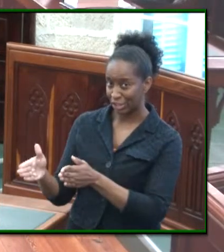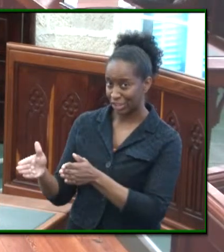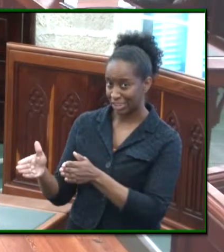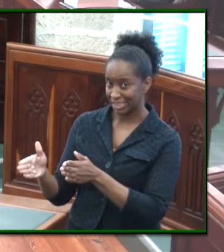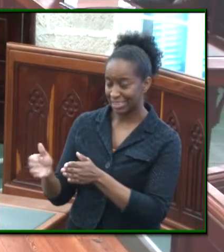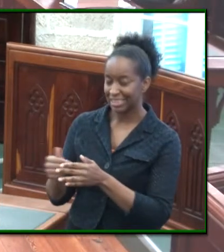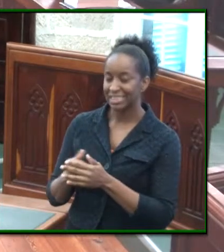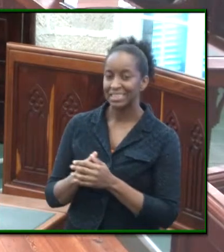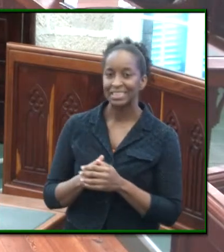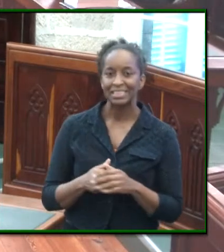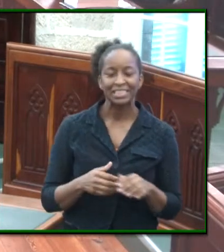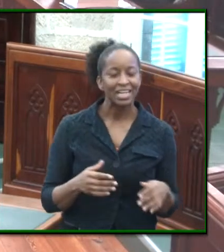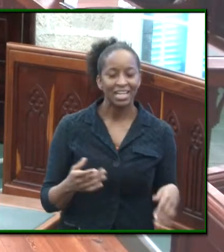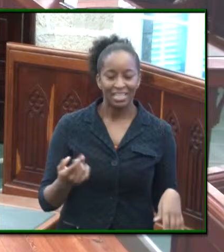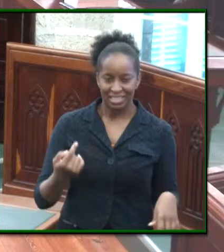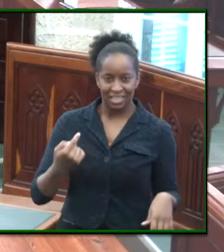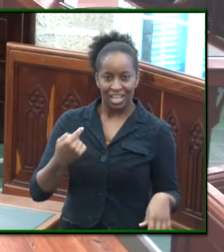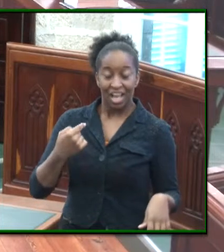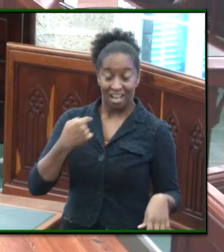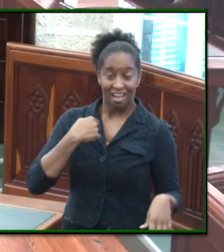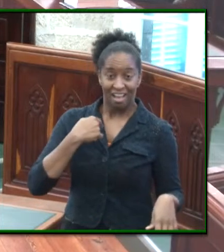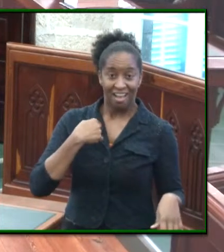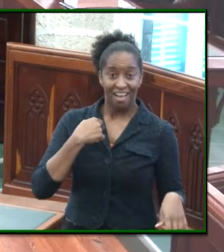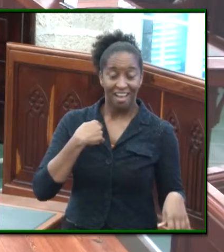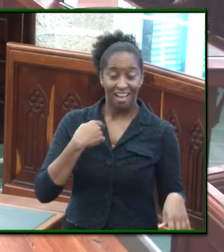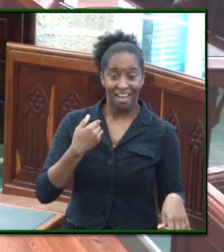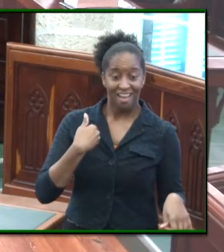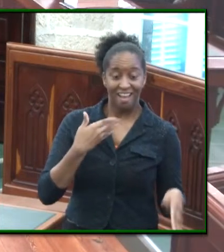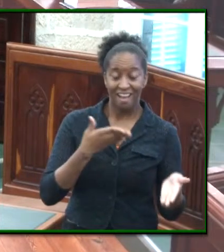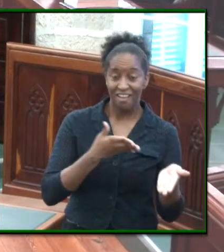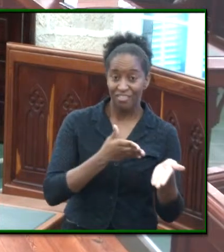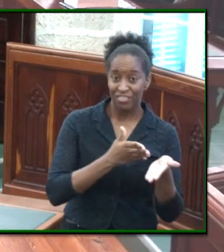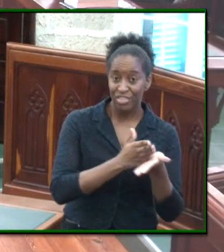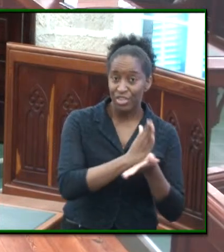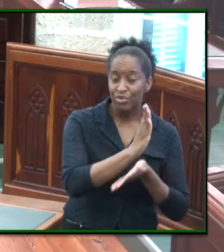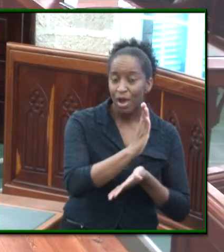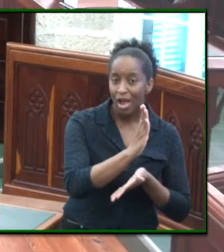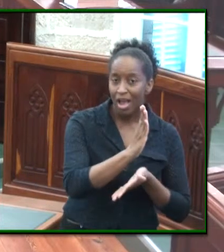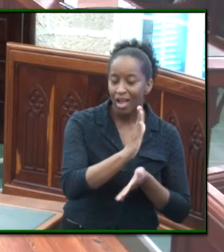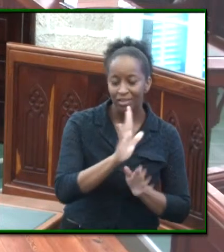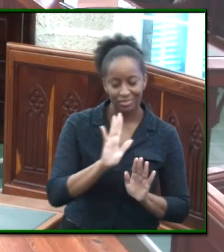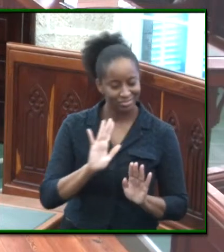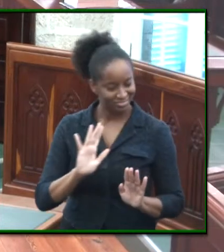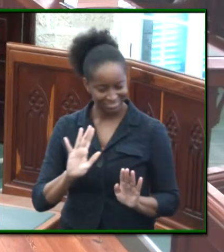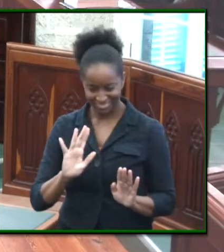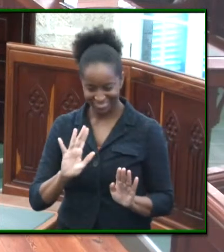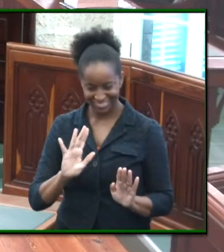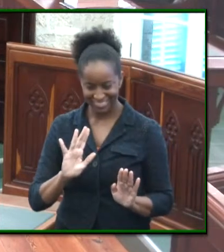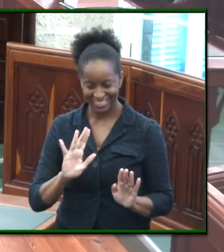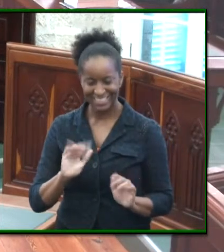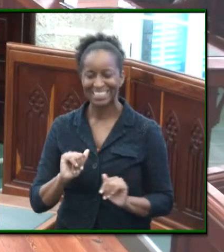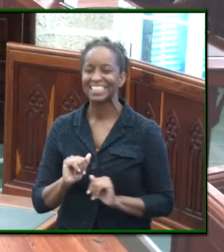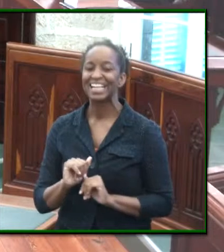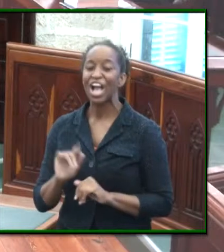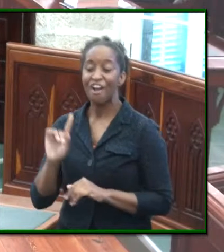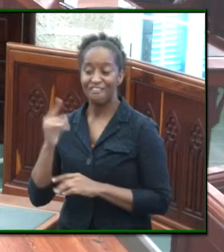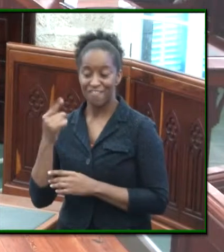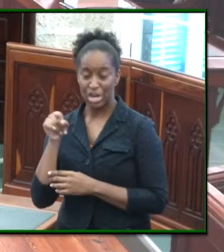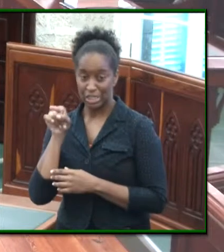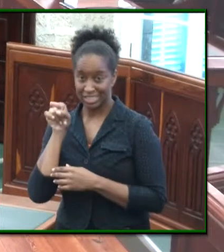on the Leader We of are Government wrapping Business? up after the Honourable Leader of Government Yeah, Business. but I'm asking to reserve the right to ask a